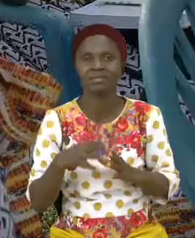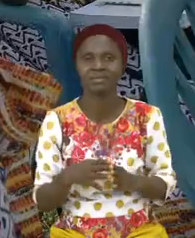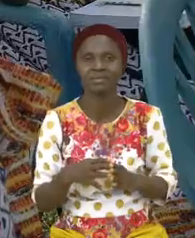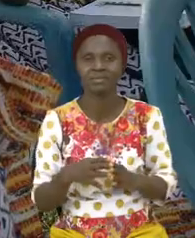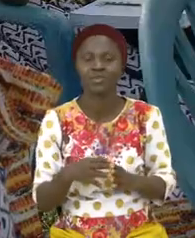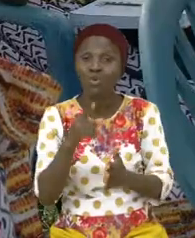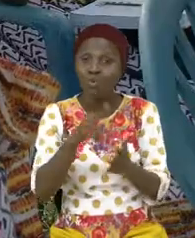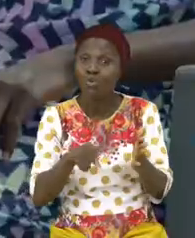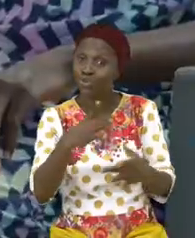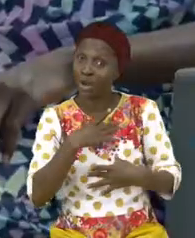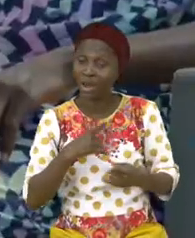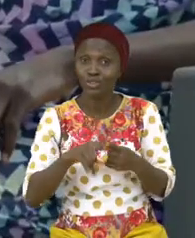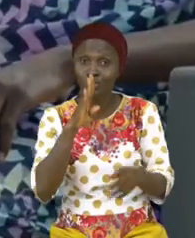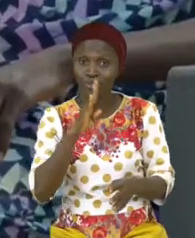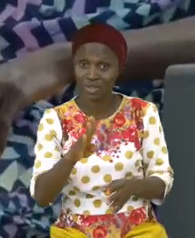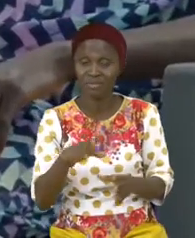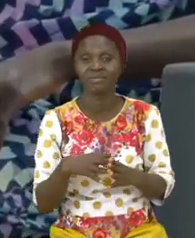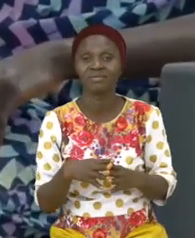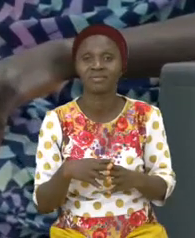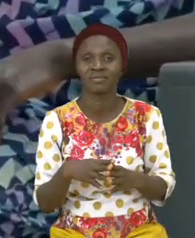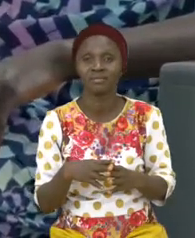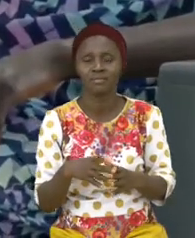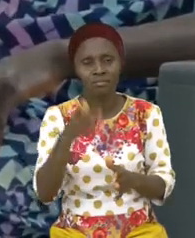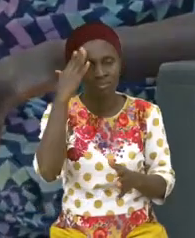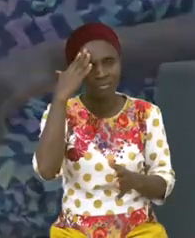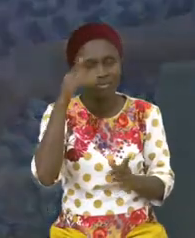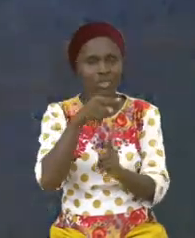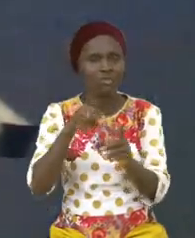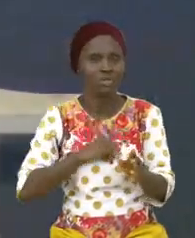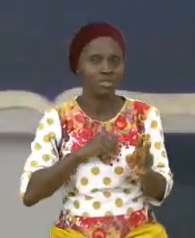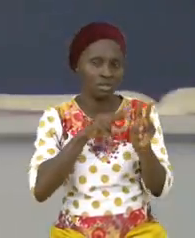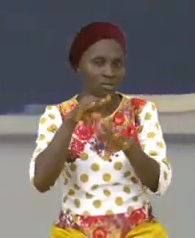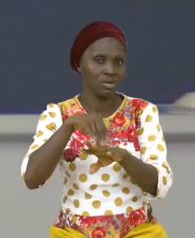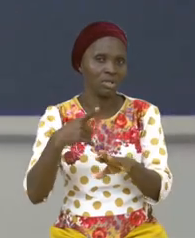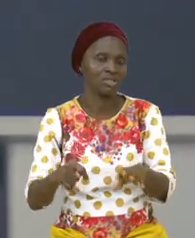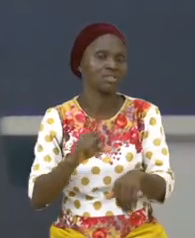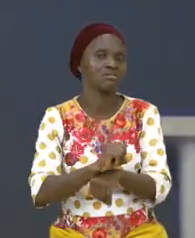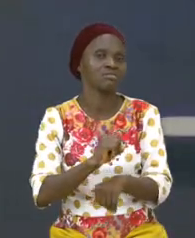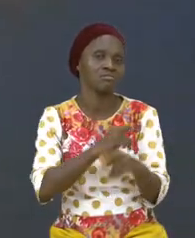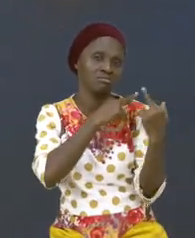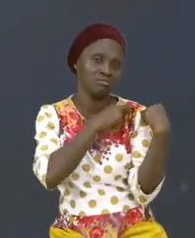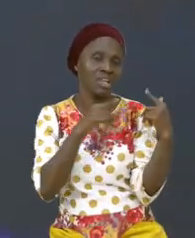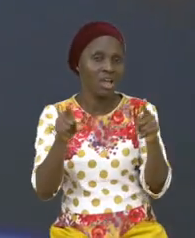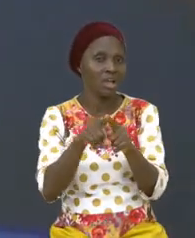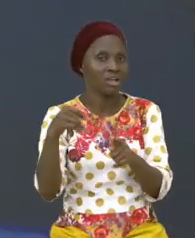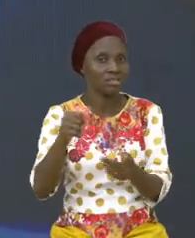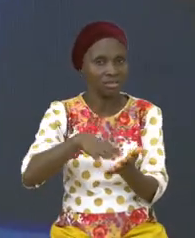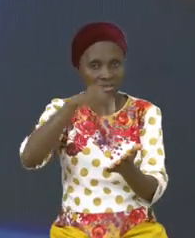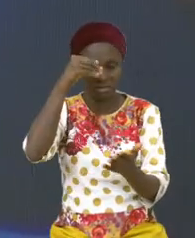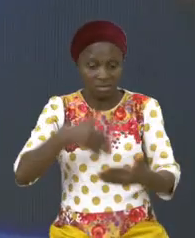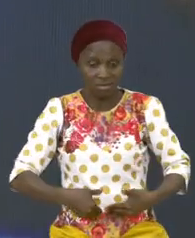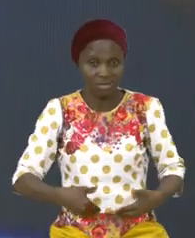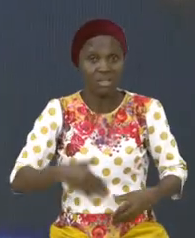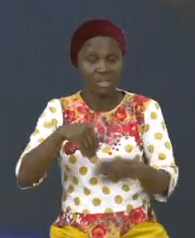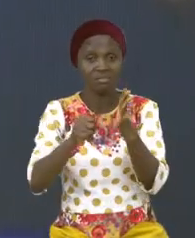what you ought to be. You know, when I look at the past, as a student in the secondary